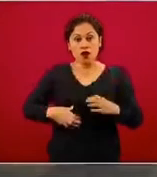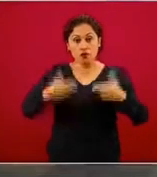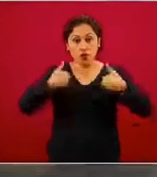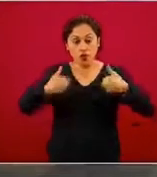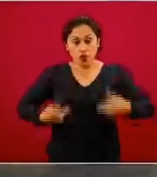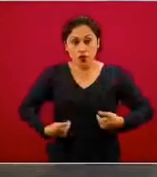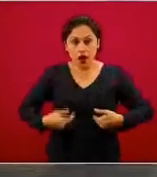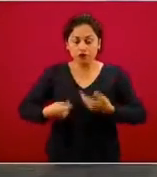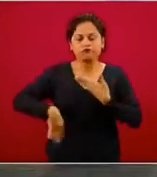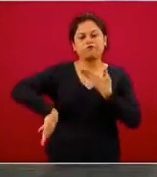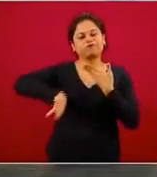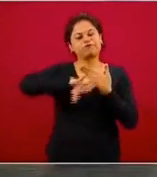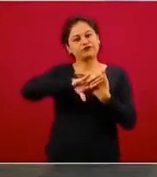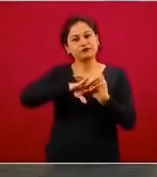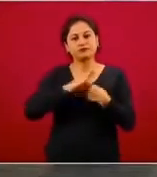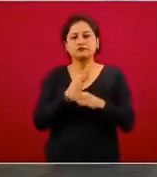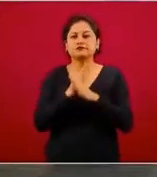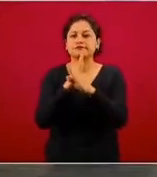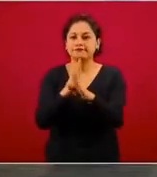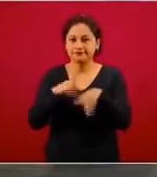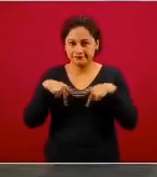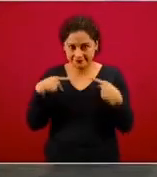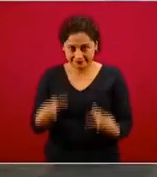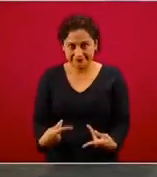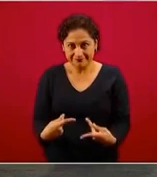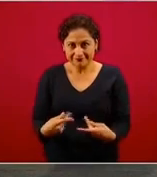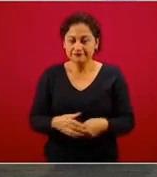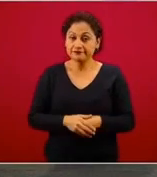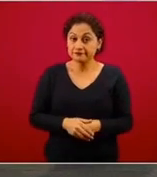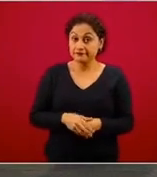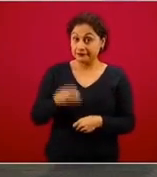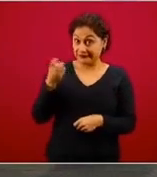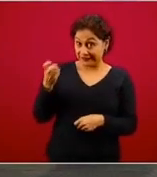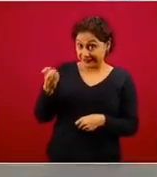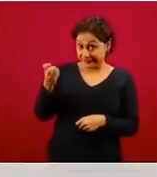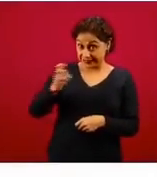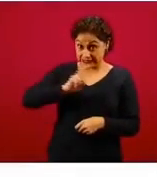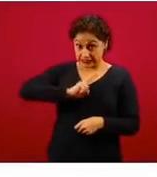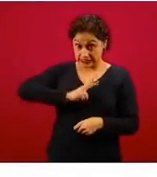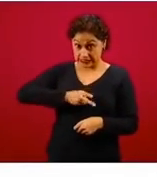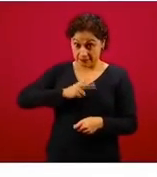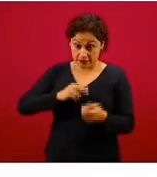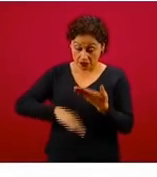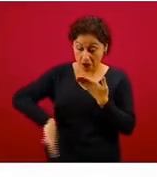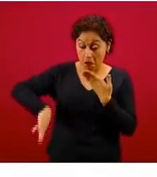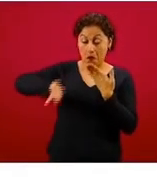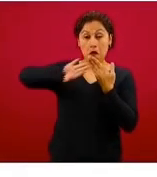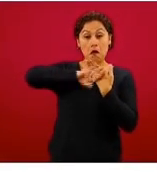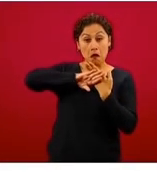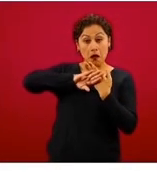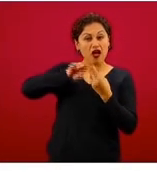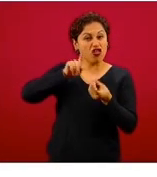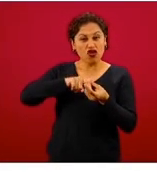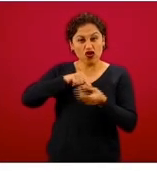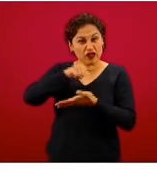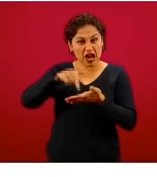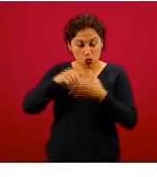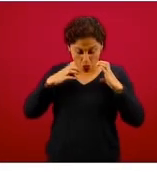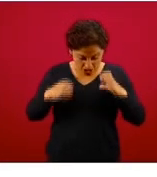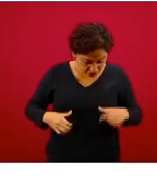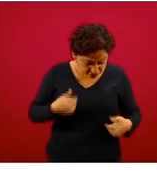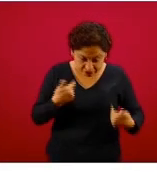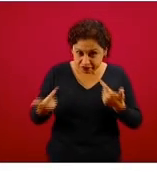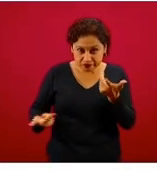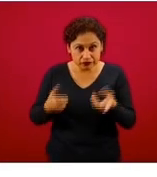the immune system. And how does this new virus attack its enemy,